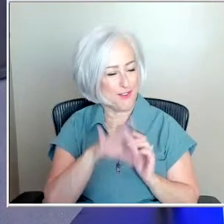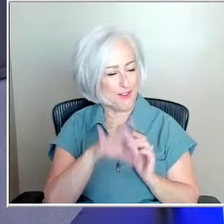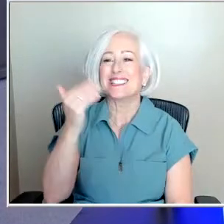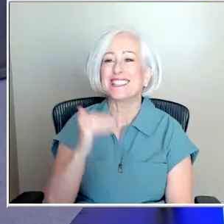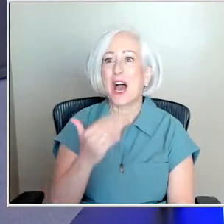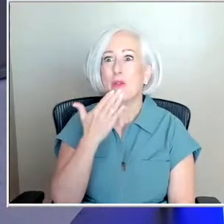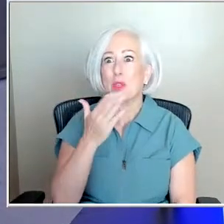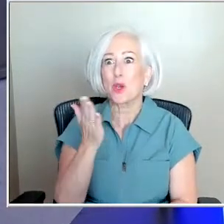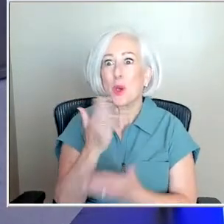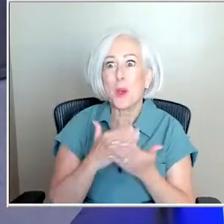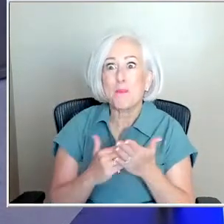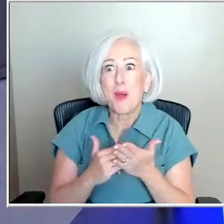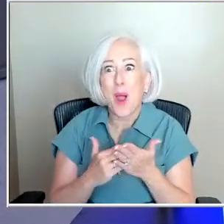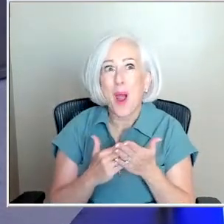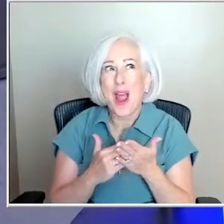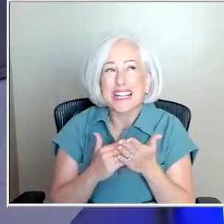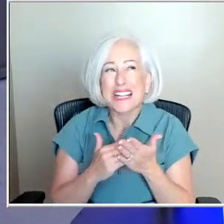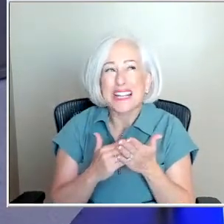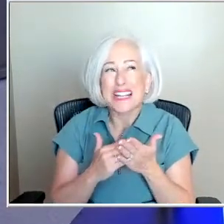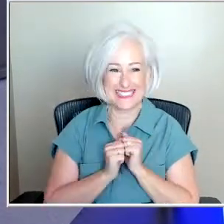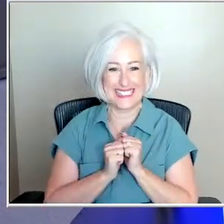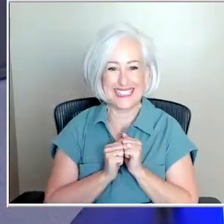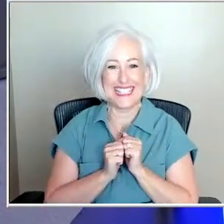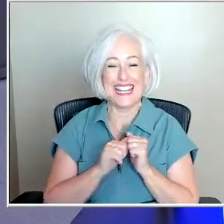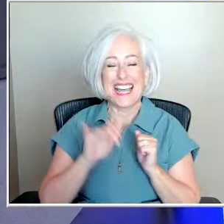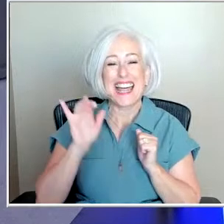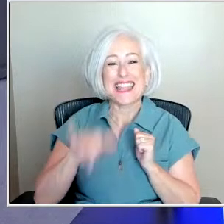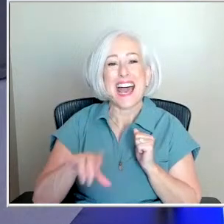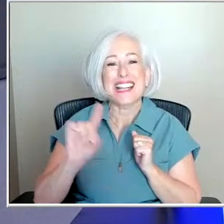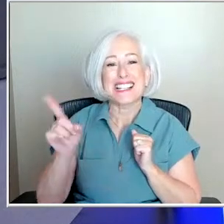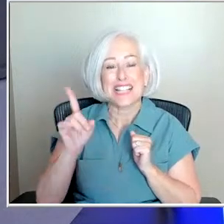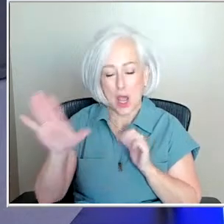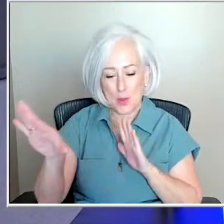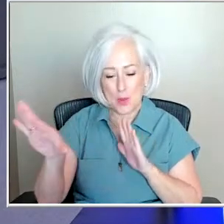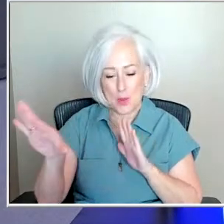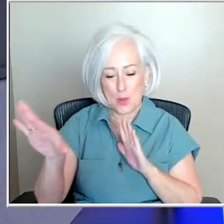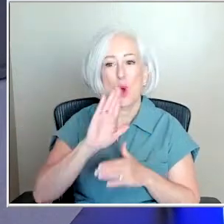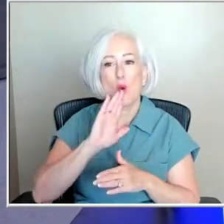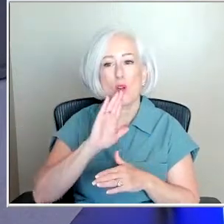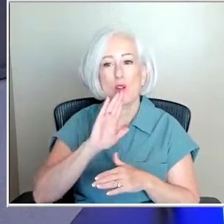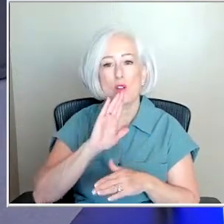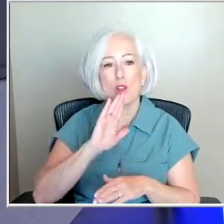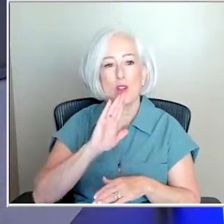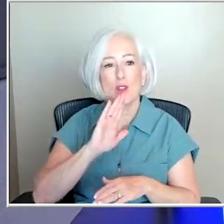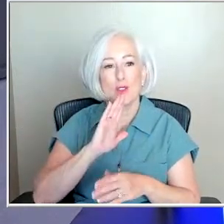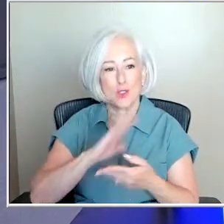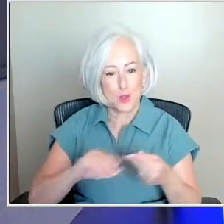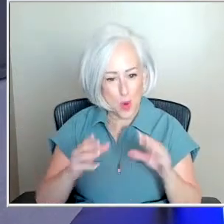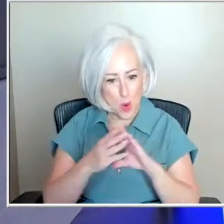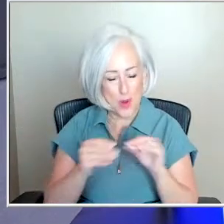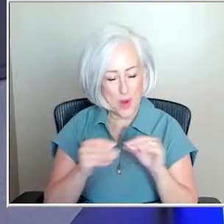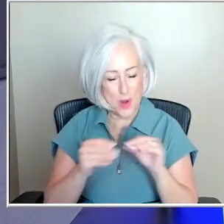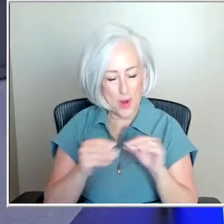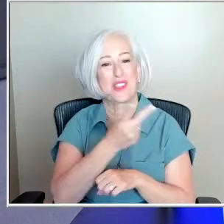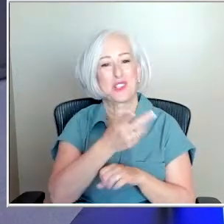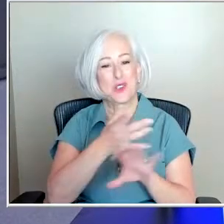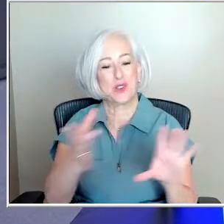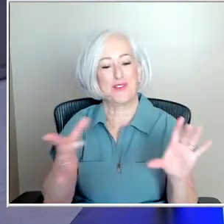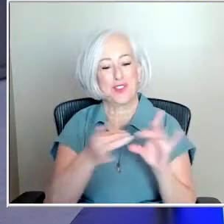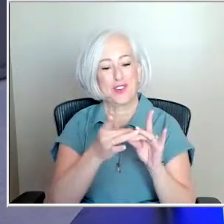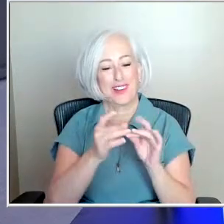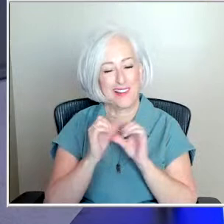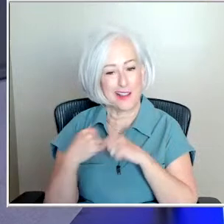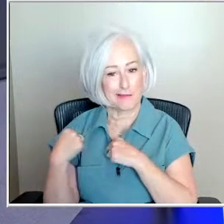because, which is how we discovered your story and how you two have connected through the years. And